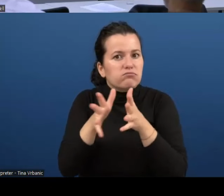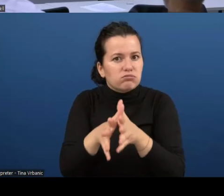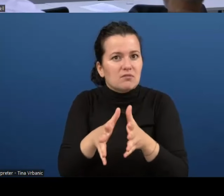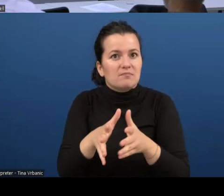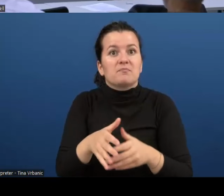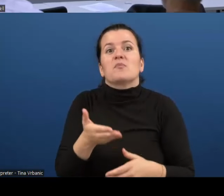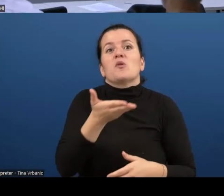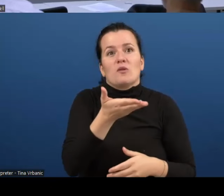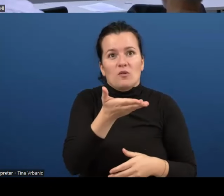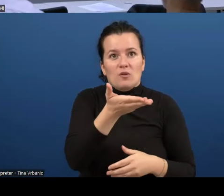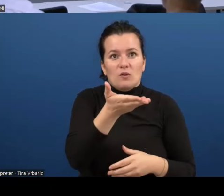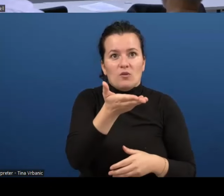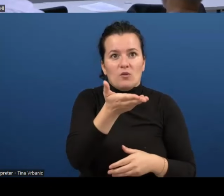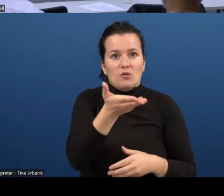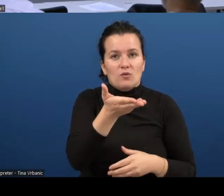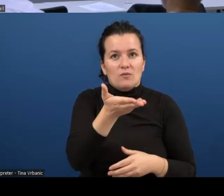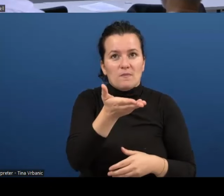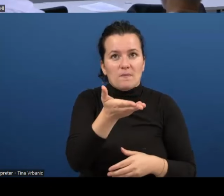with